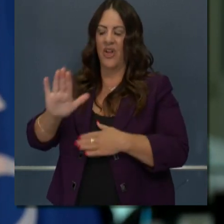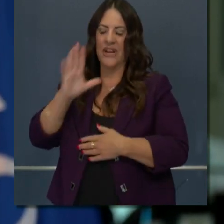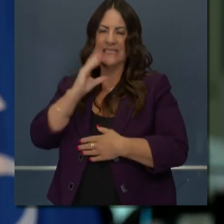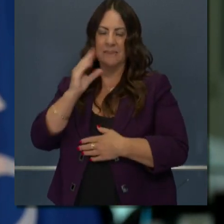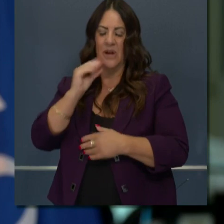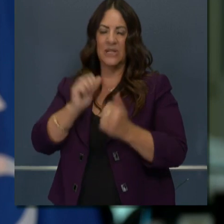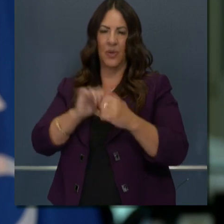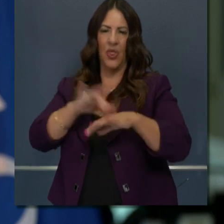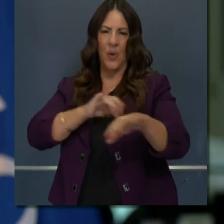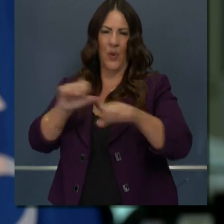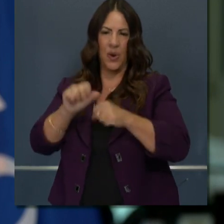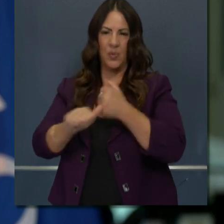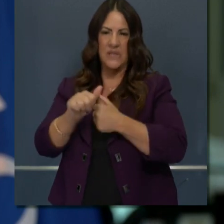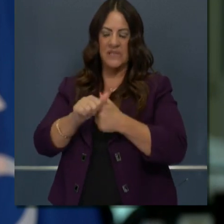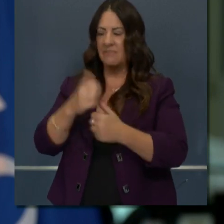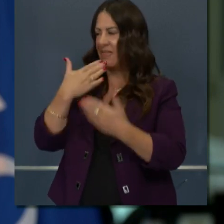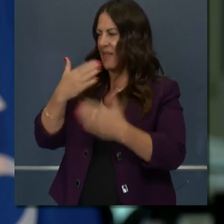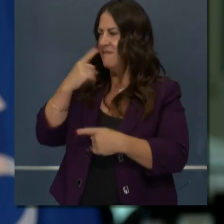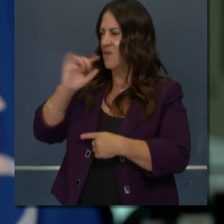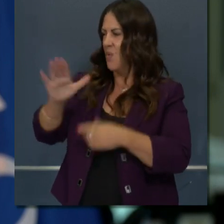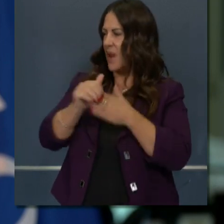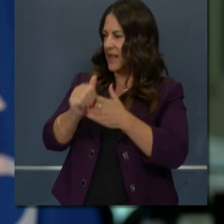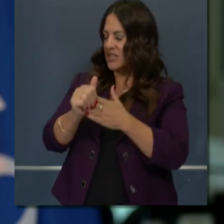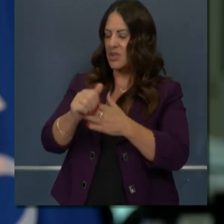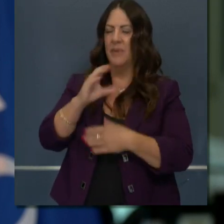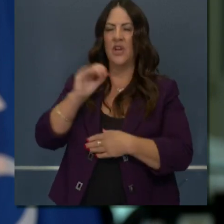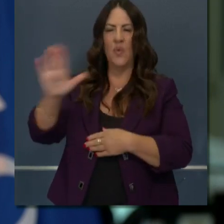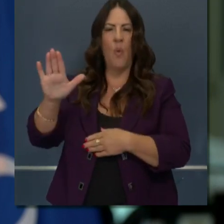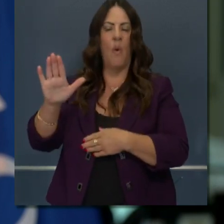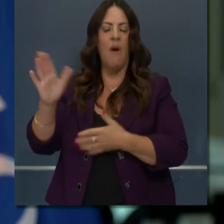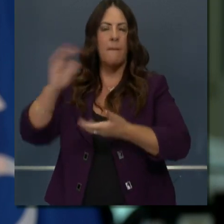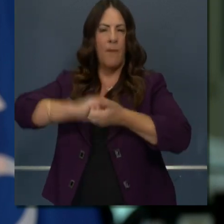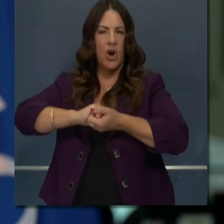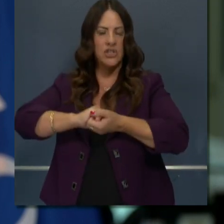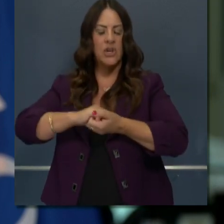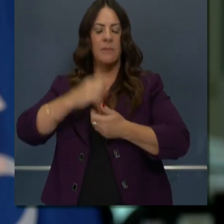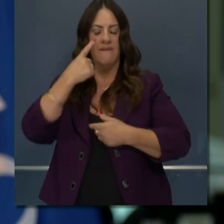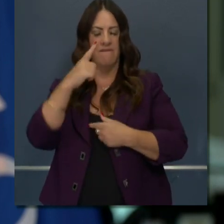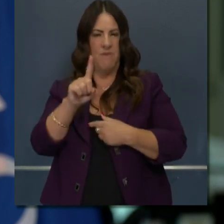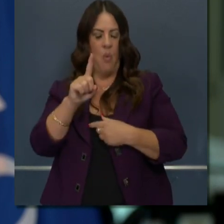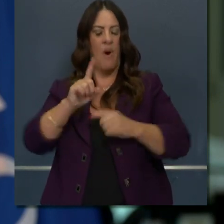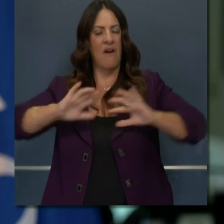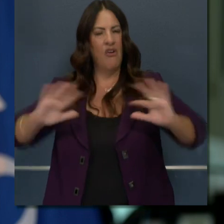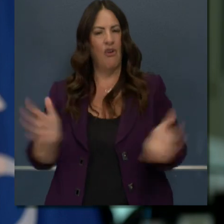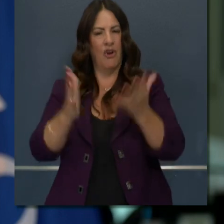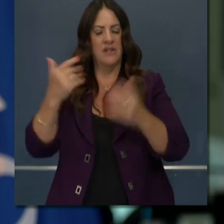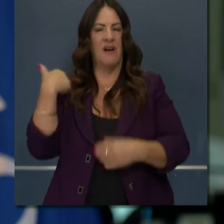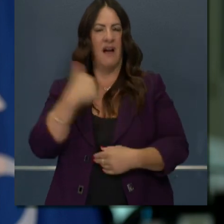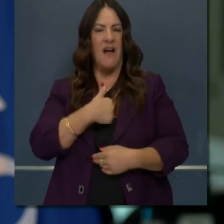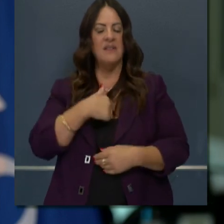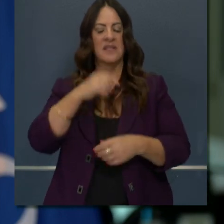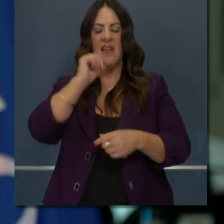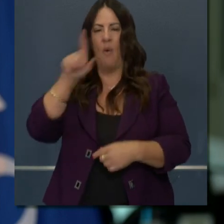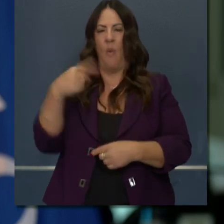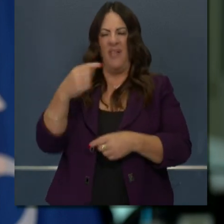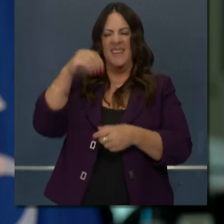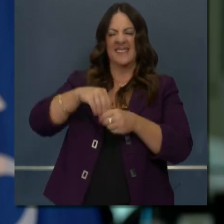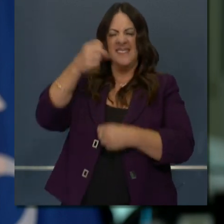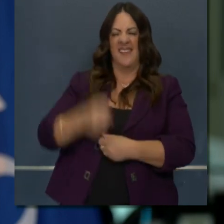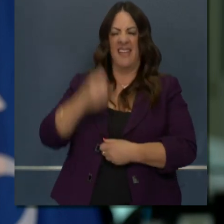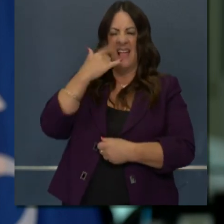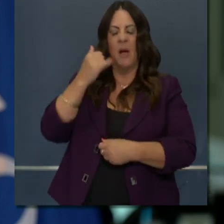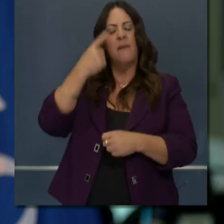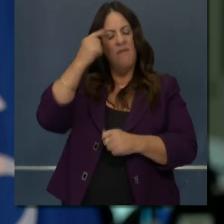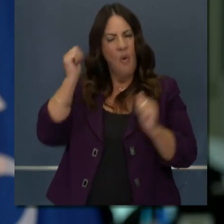and we're just grateful for your leadership and your partnership in this effort, not just in Southern California, but throughout the state. As